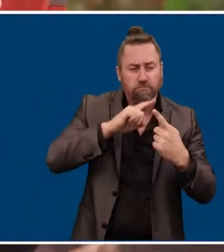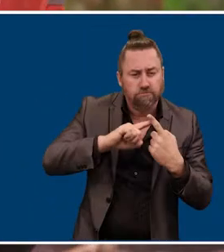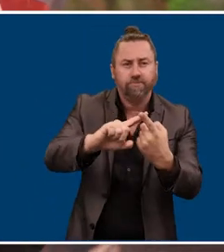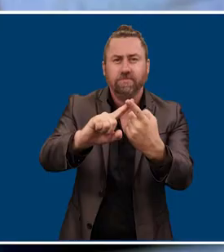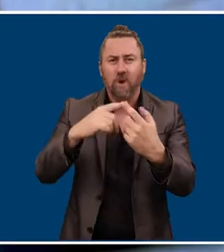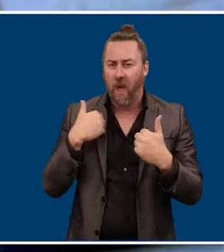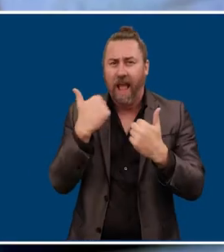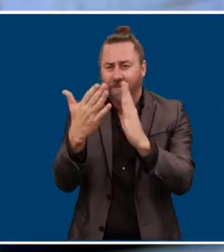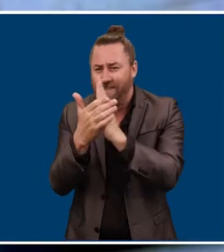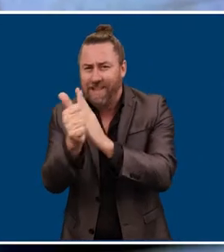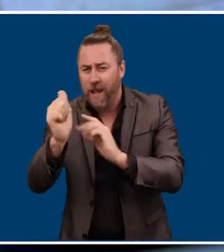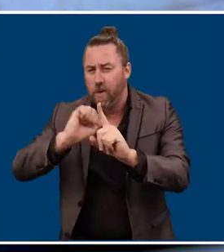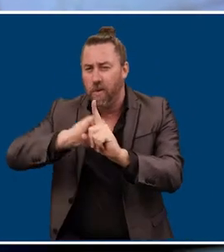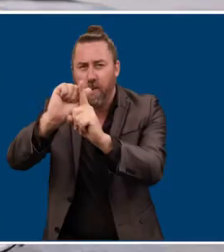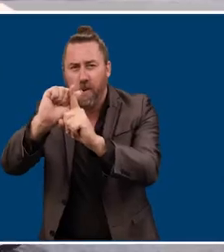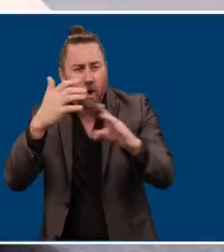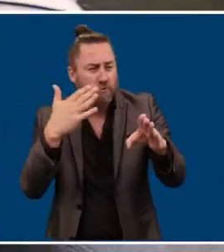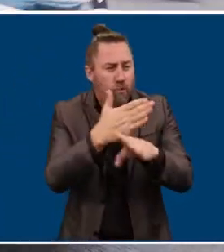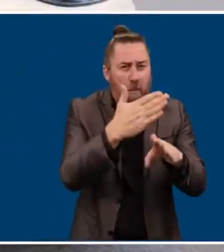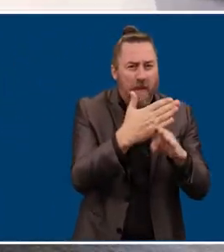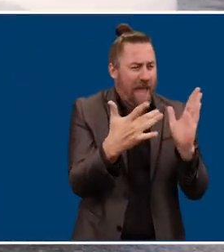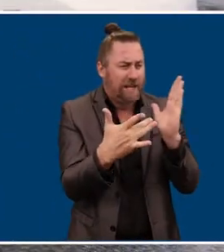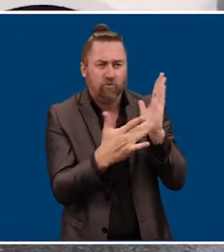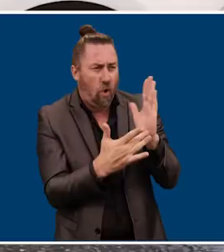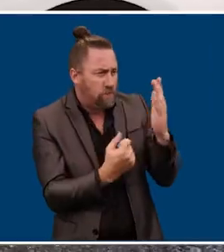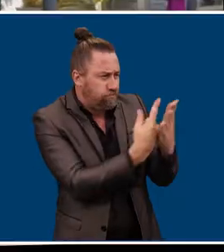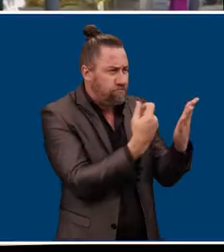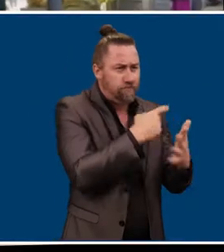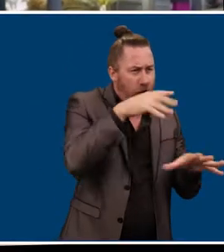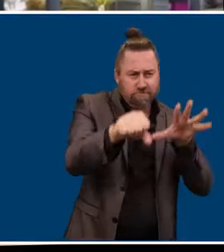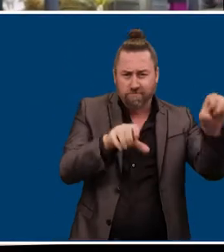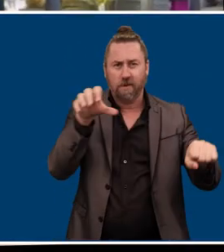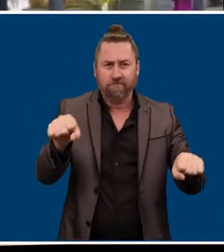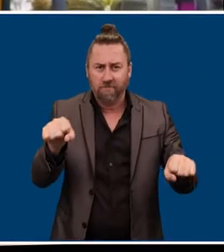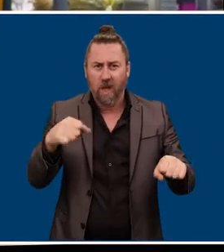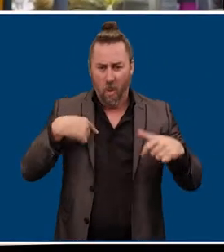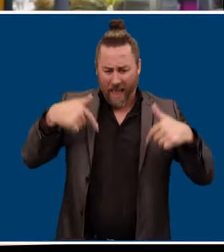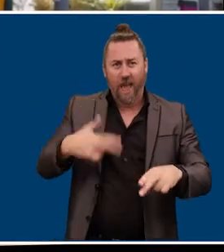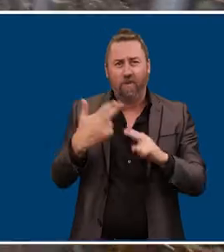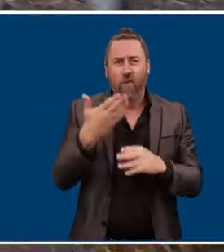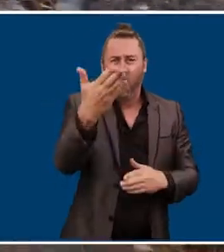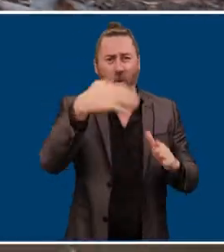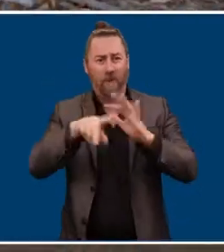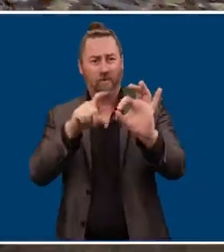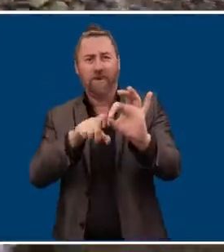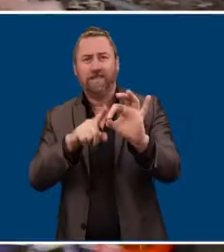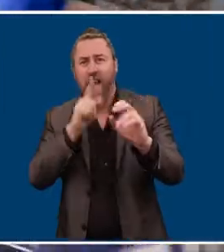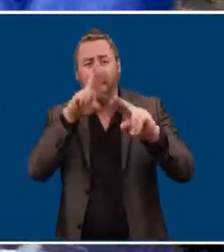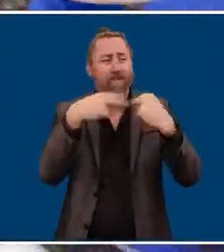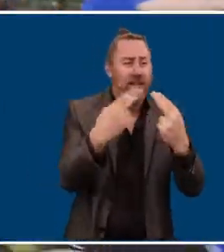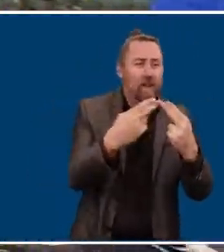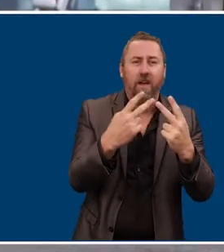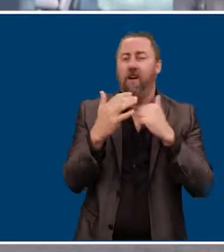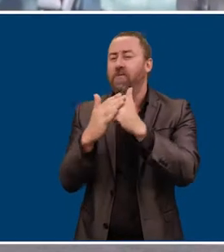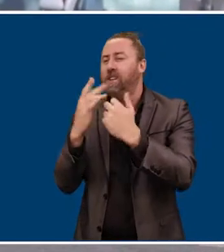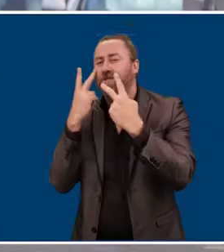skills, creating jobs, and embracing new technology. Queensland, we're here for you to connect you to family and